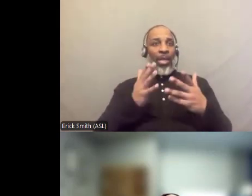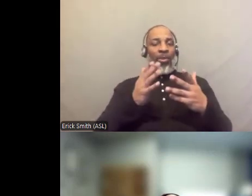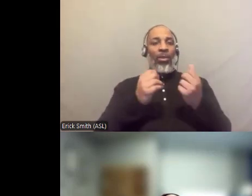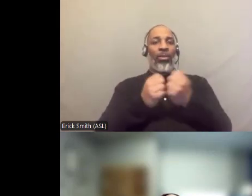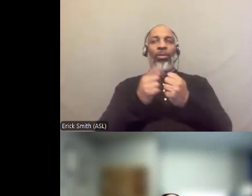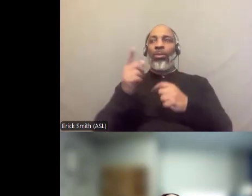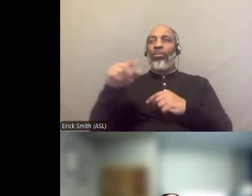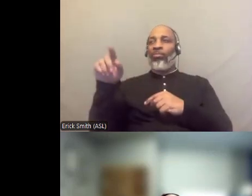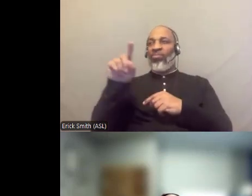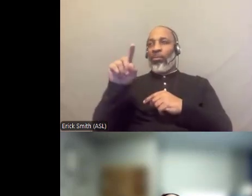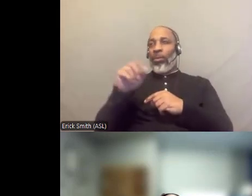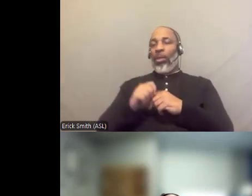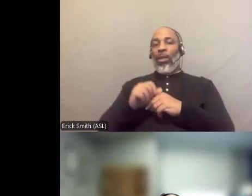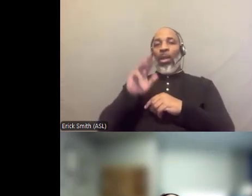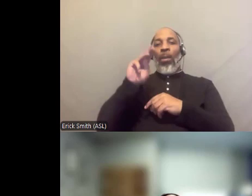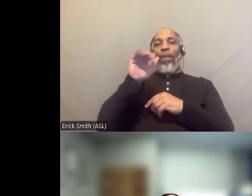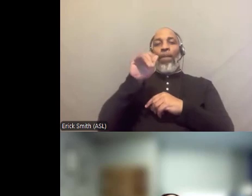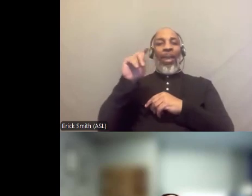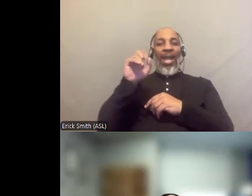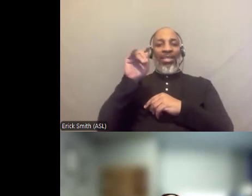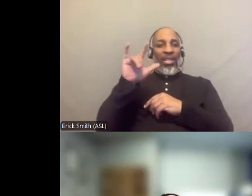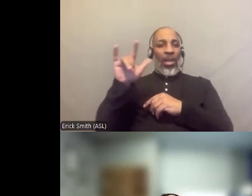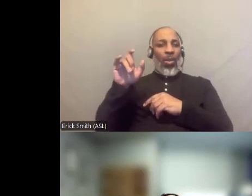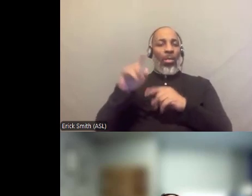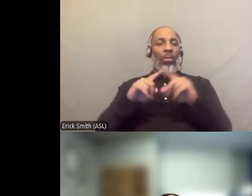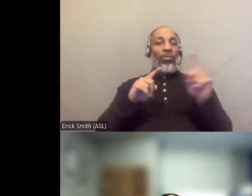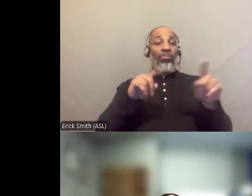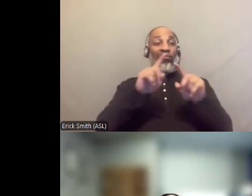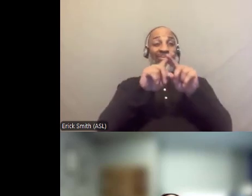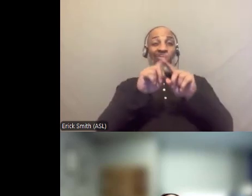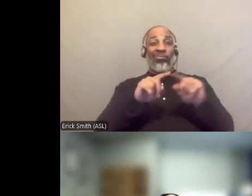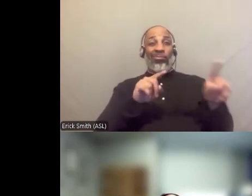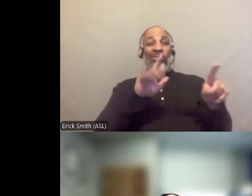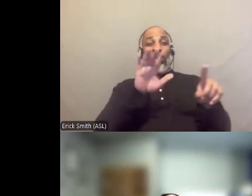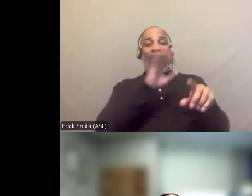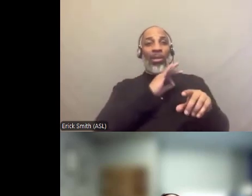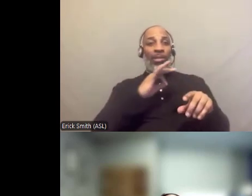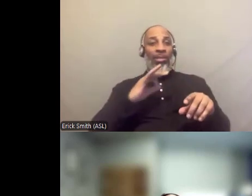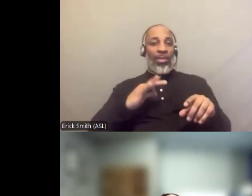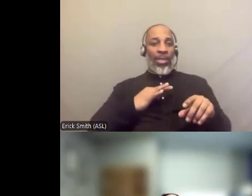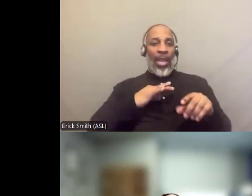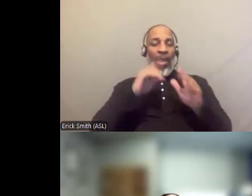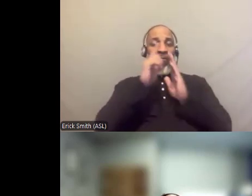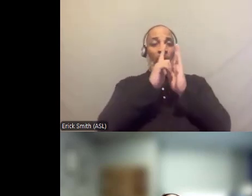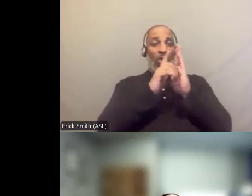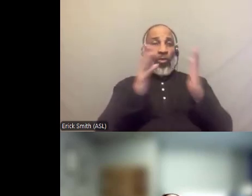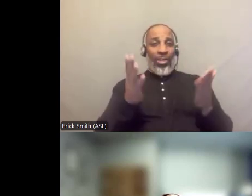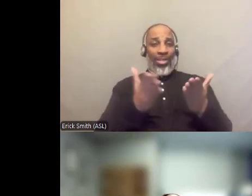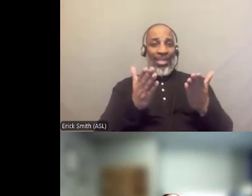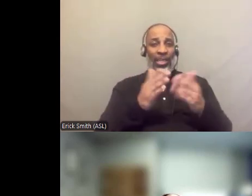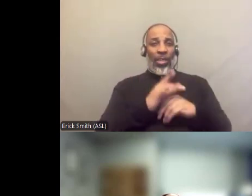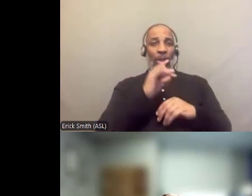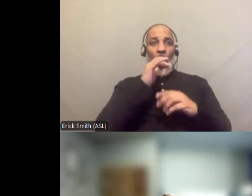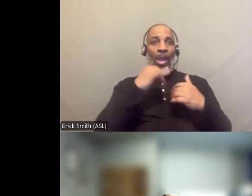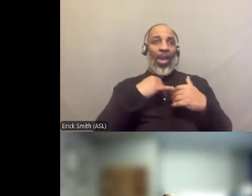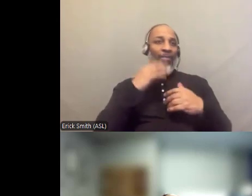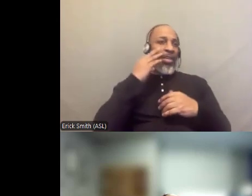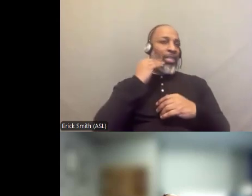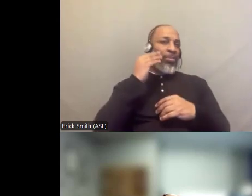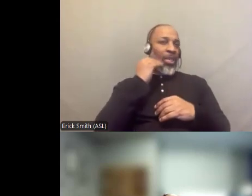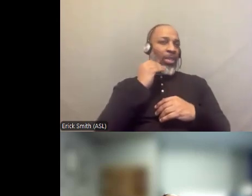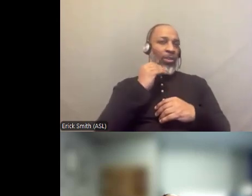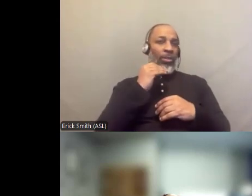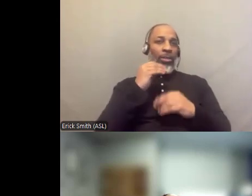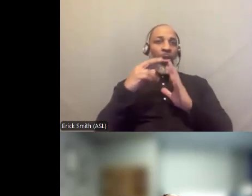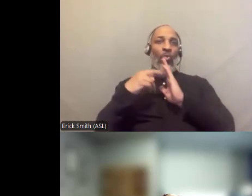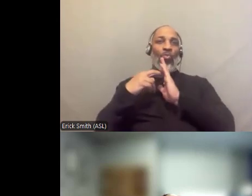Riz Huda and Matt Steele. They are both staff attorneys at DLC who have experience representing